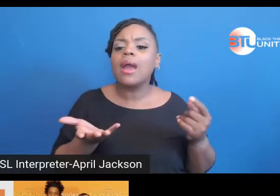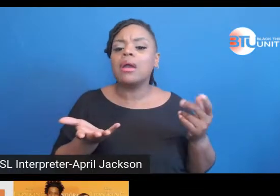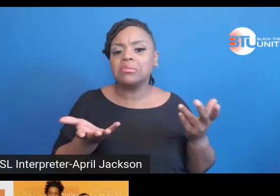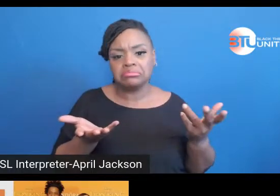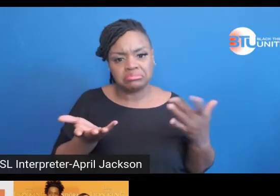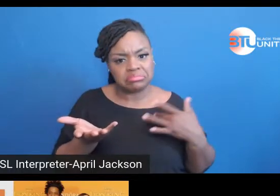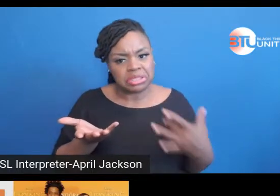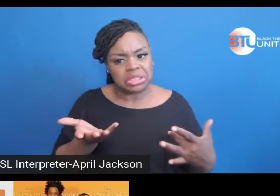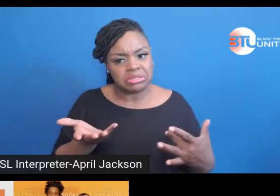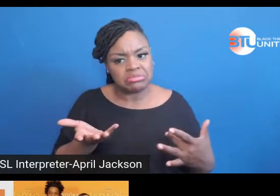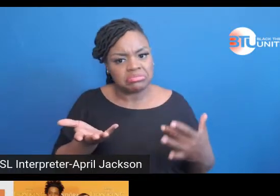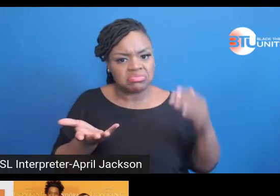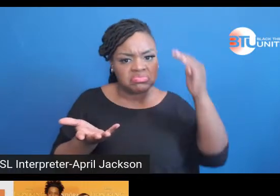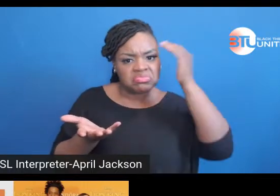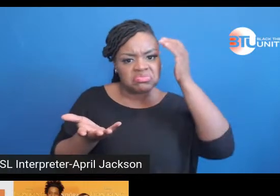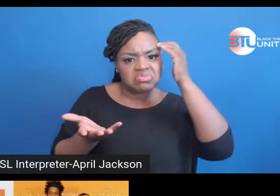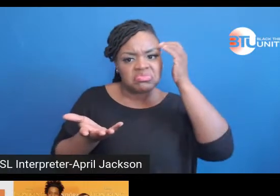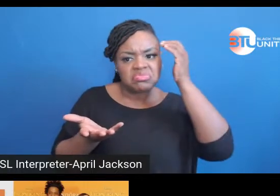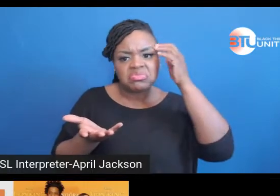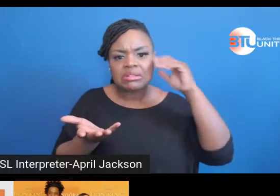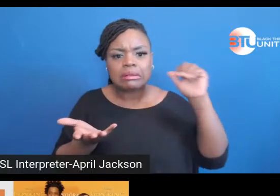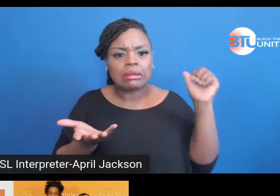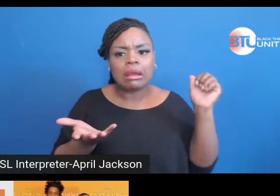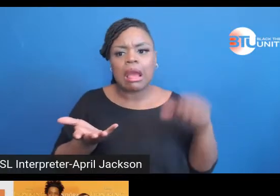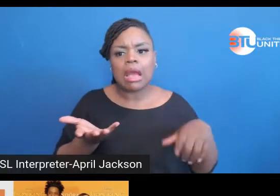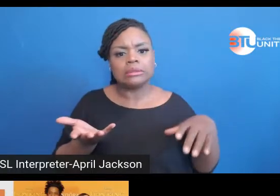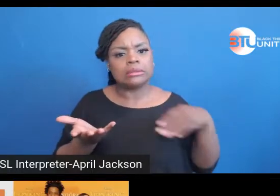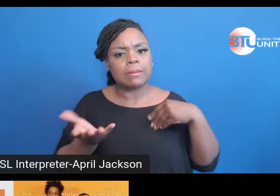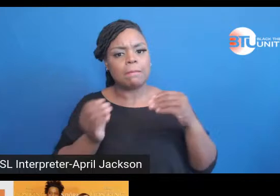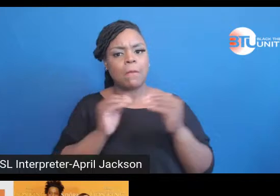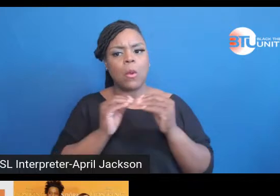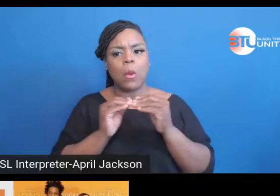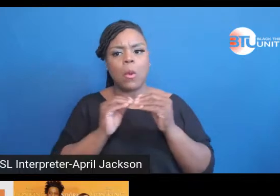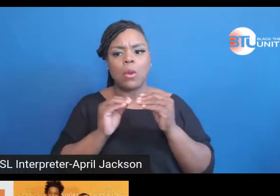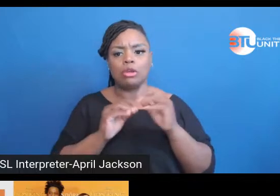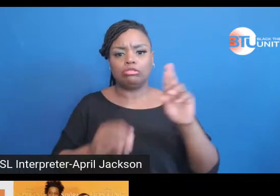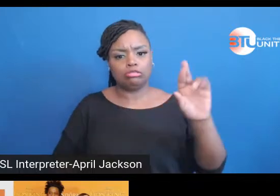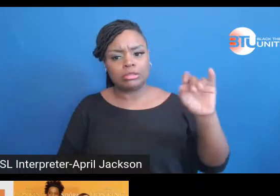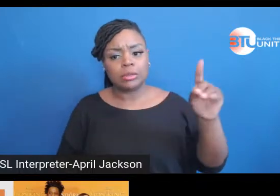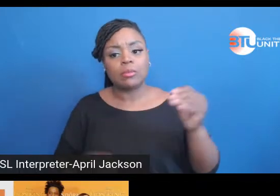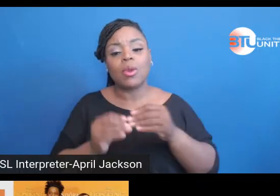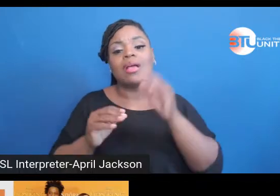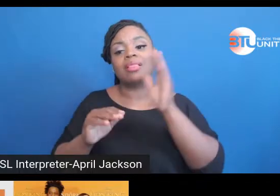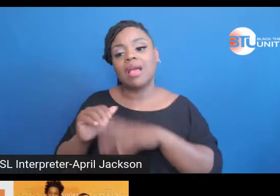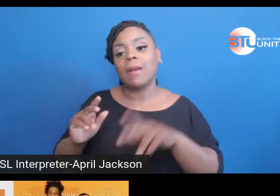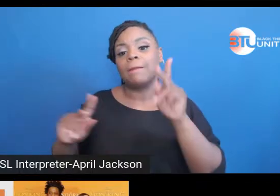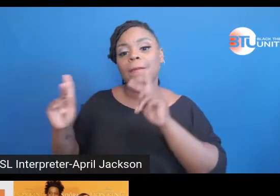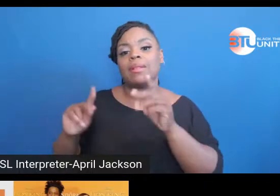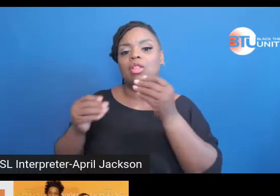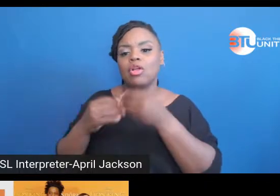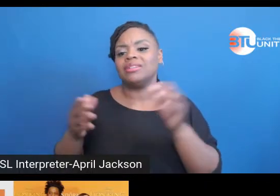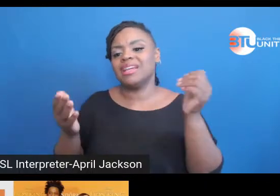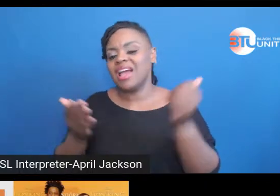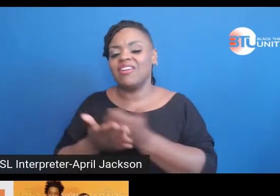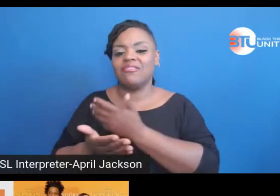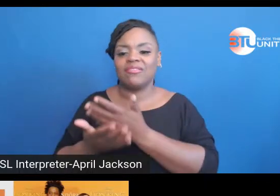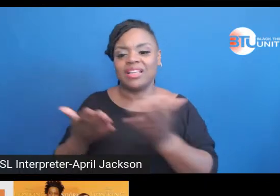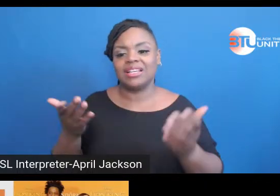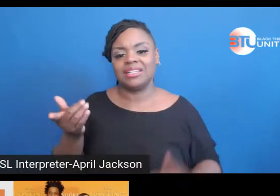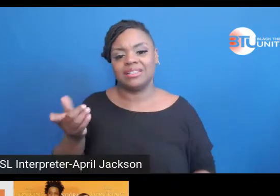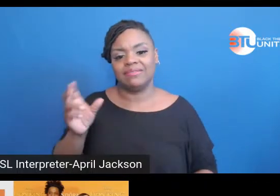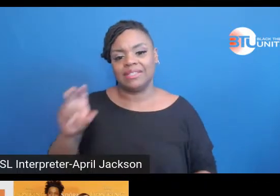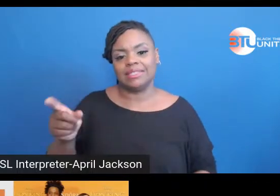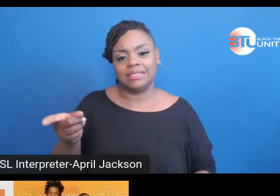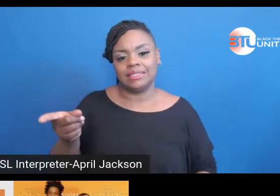able to assume more risk than someone who may lose everything if they invest in something. Someone tells them, oh, this is going to be the next,